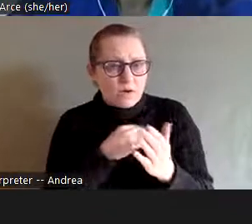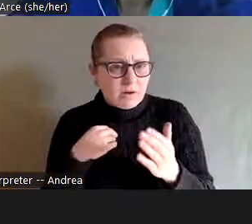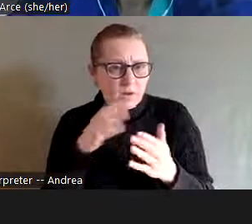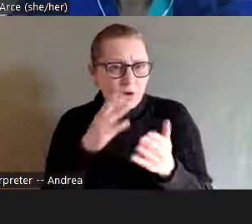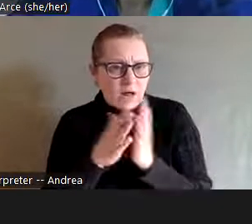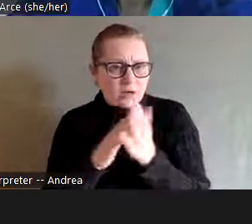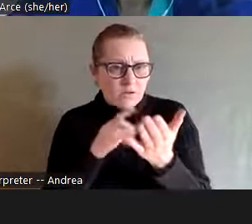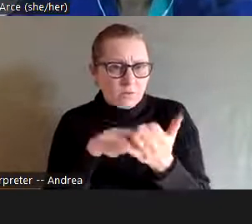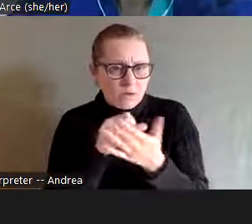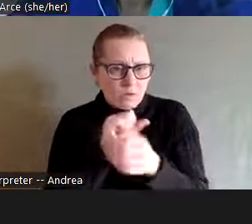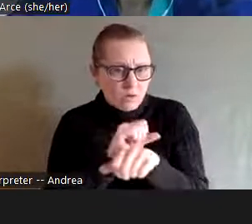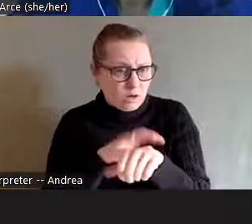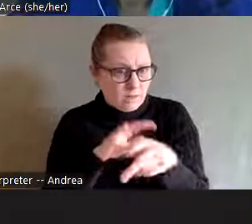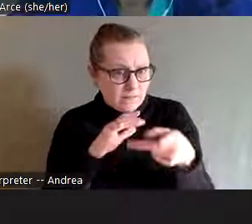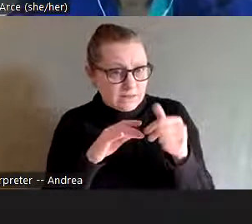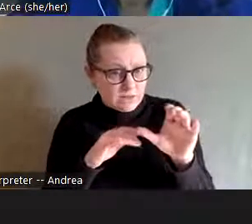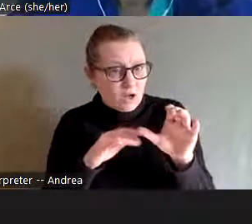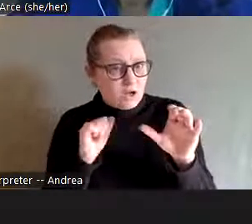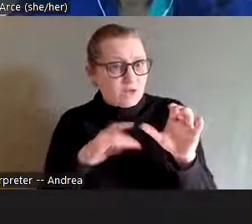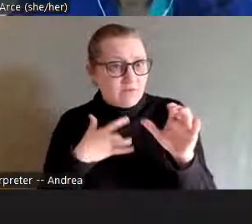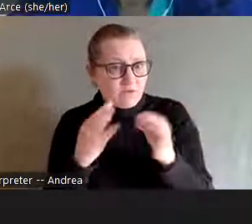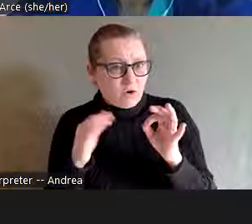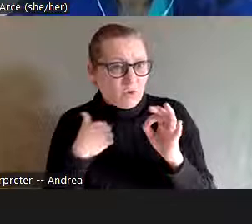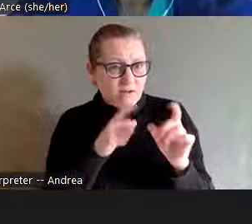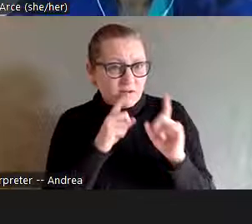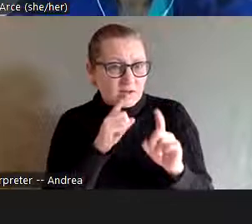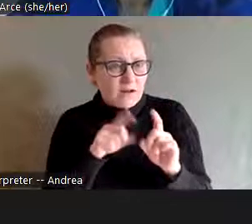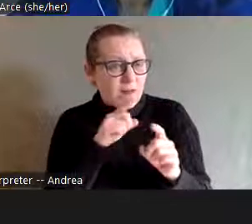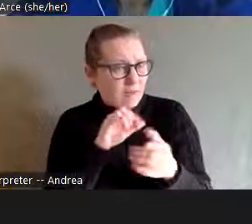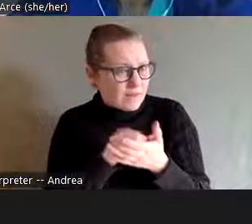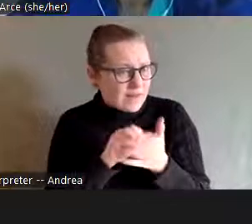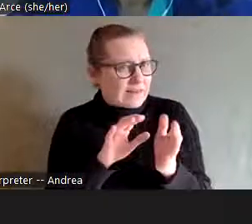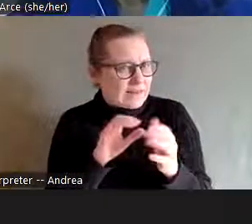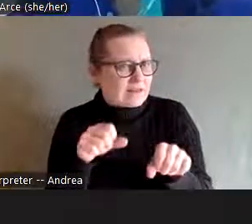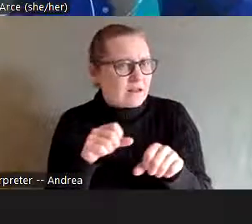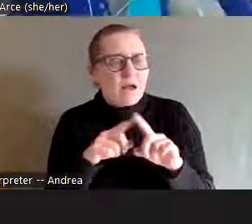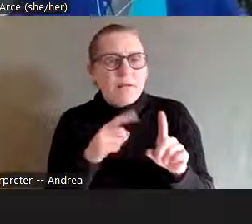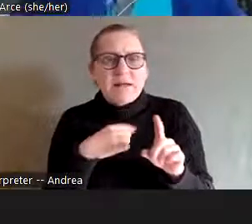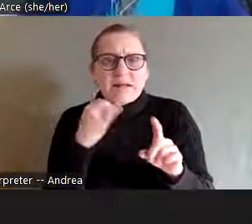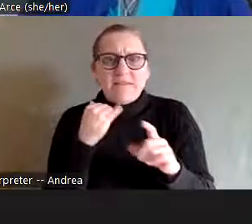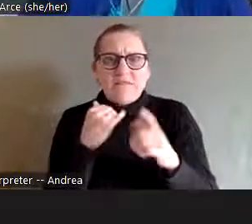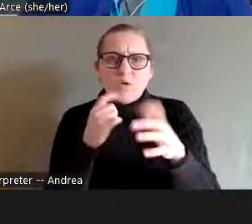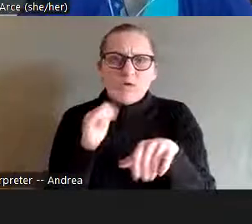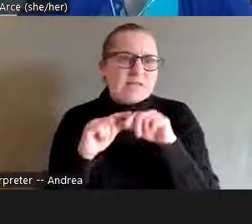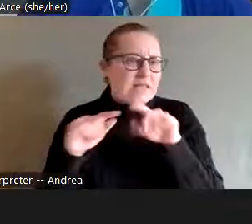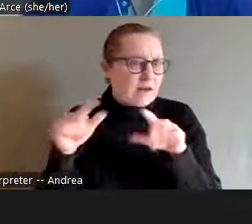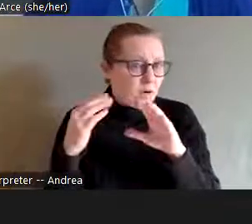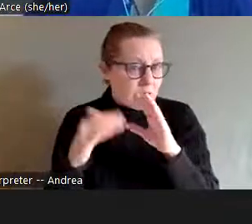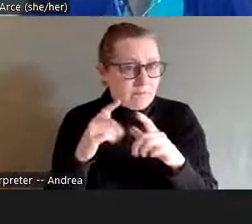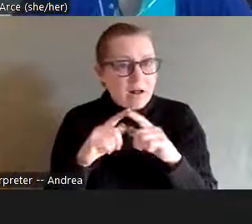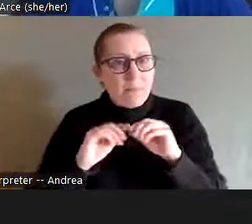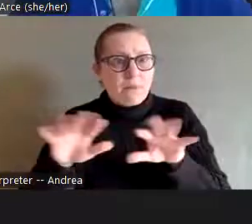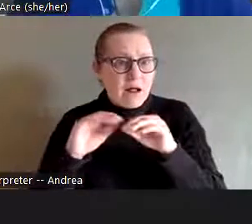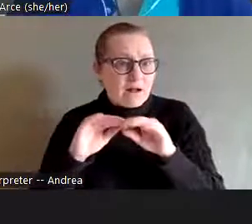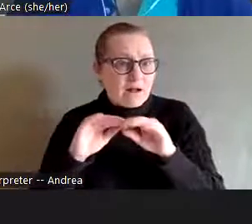you about the work on the PAC and you should feel free to have conversations about it. But if you are, you know, sending out an email blast or